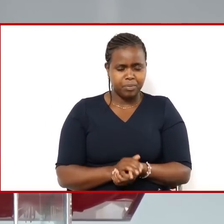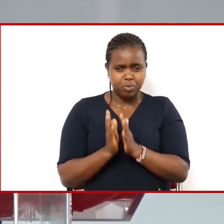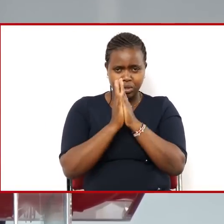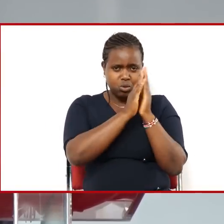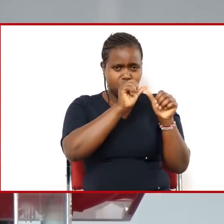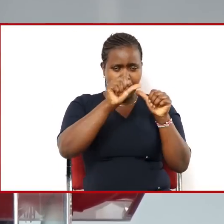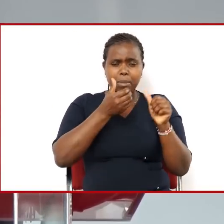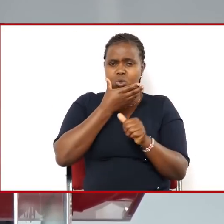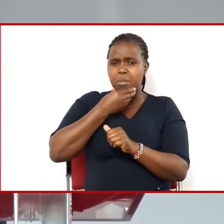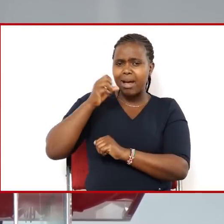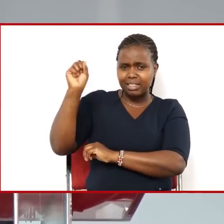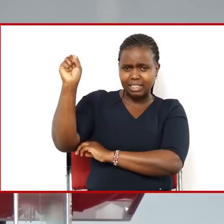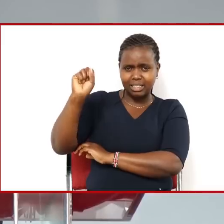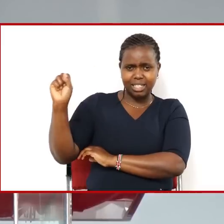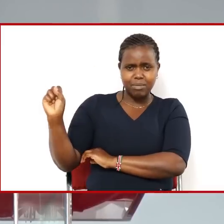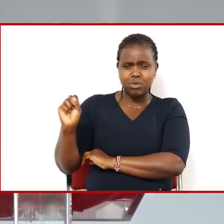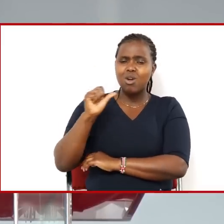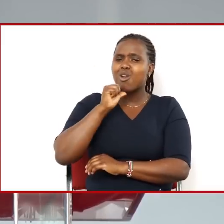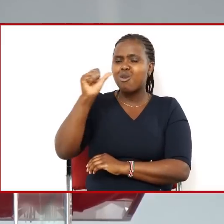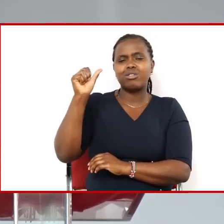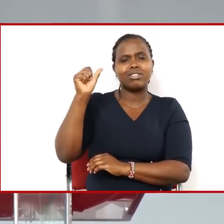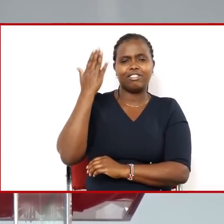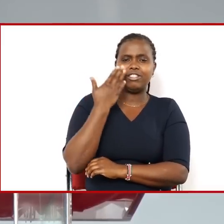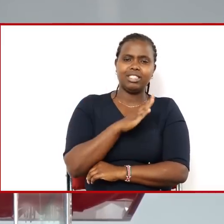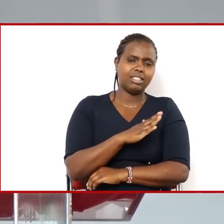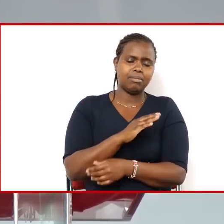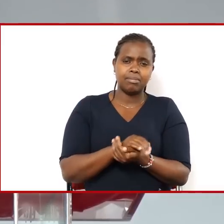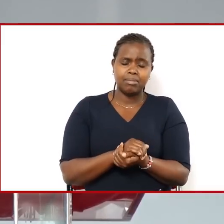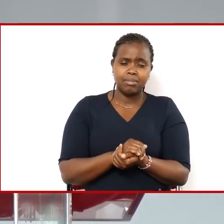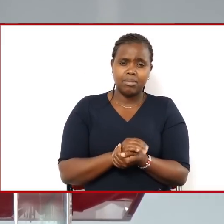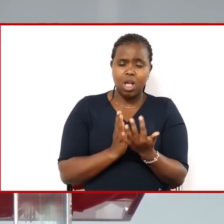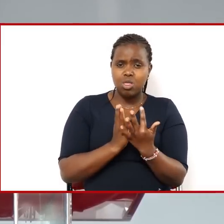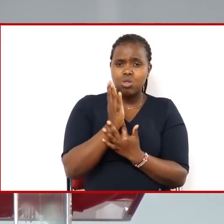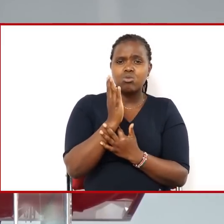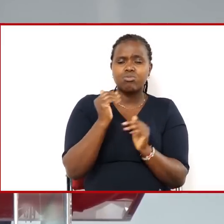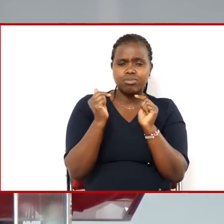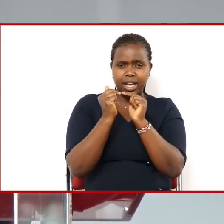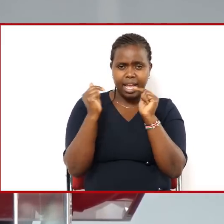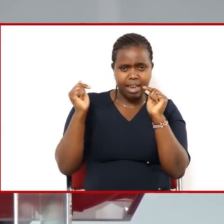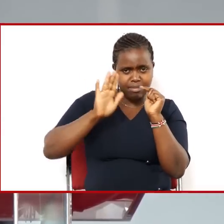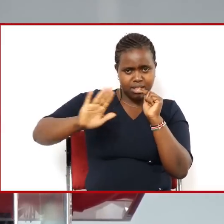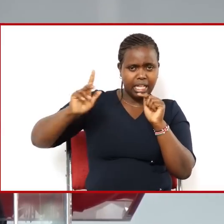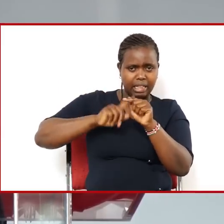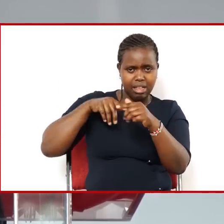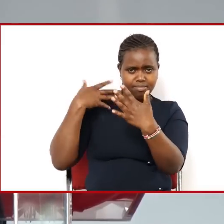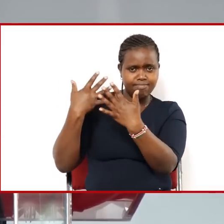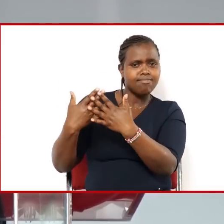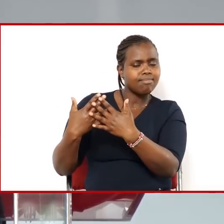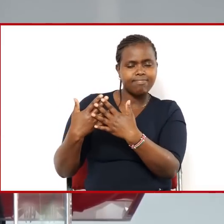The story of Samson is not concluded by his enemies arresting